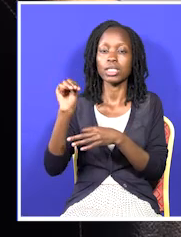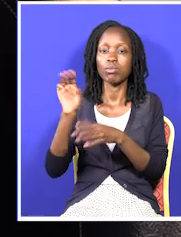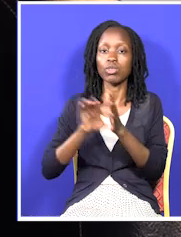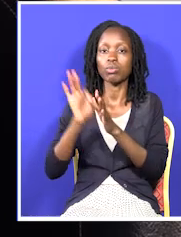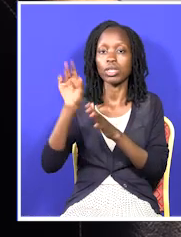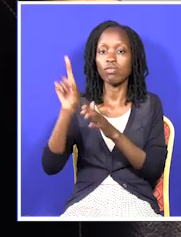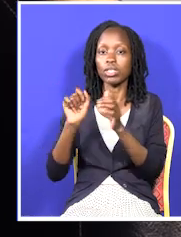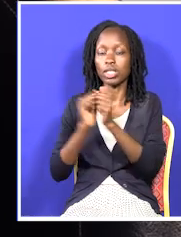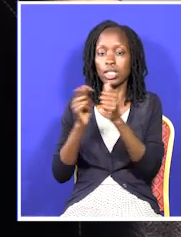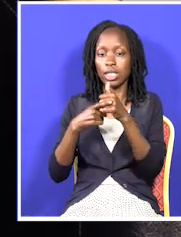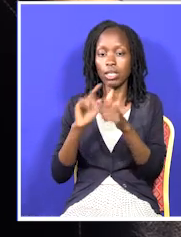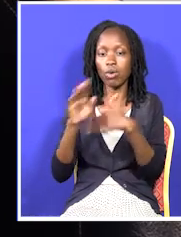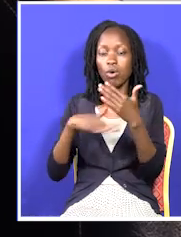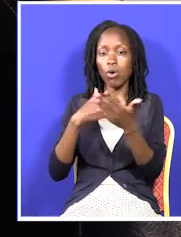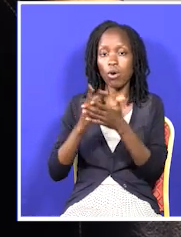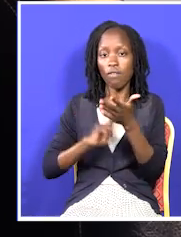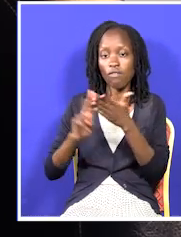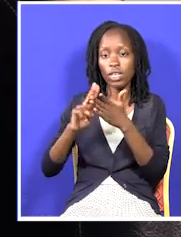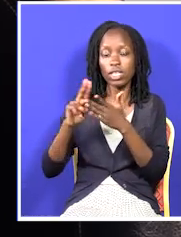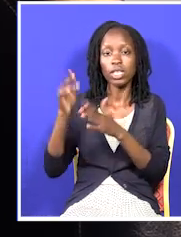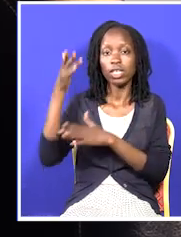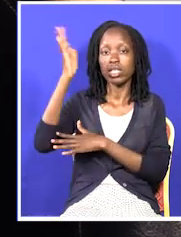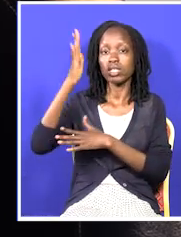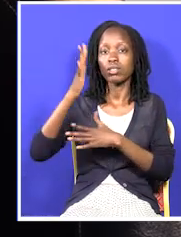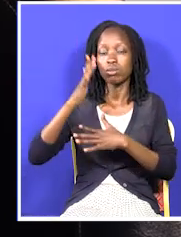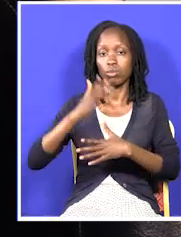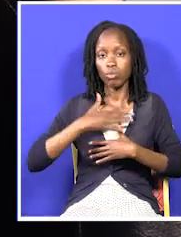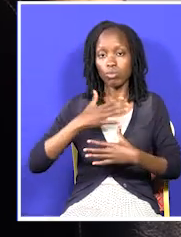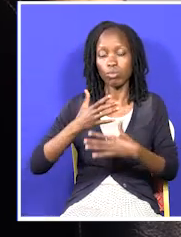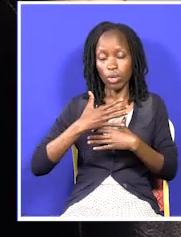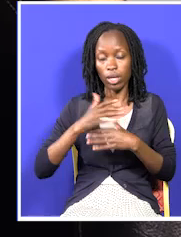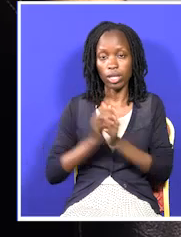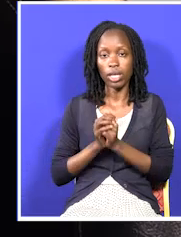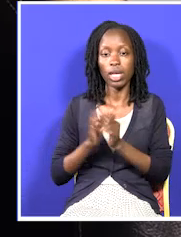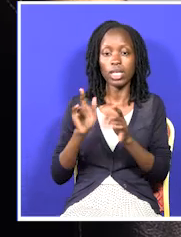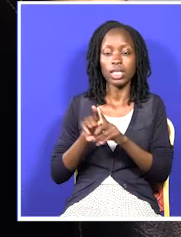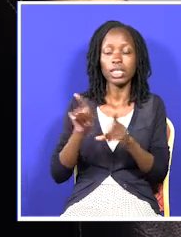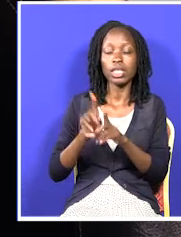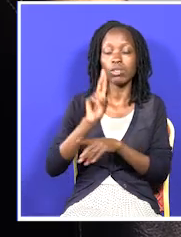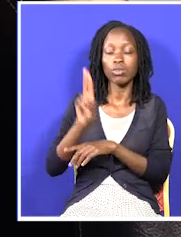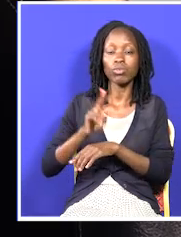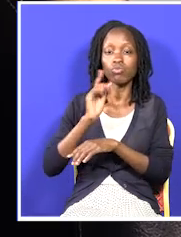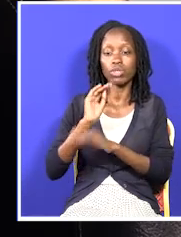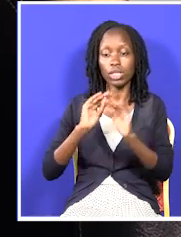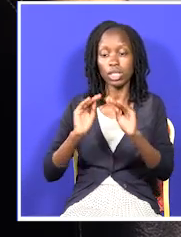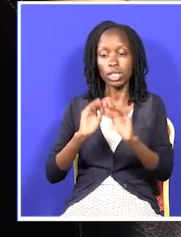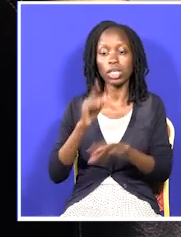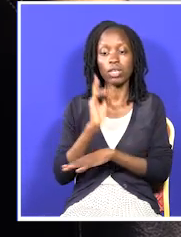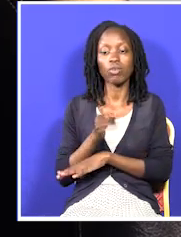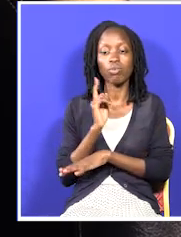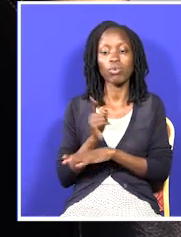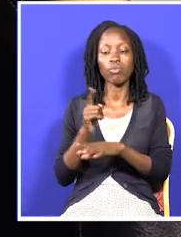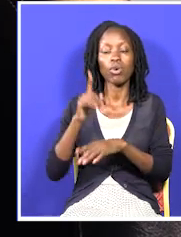3, verse 16. All scripture is God-breathed and is useful for teaching,